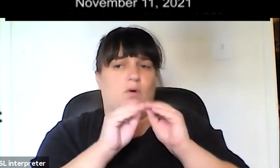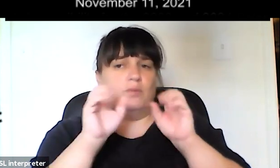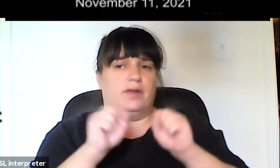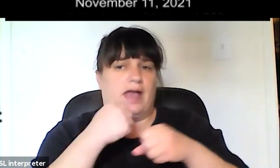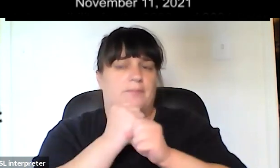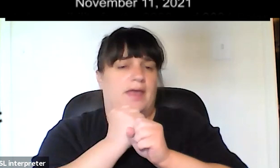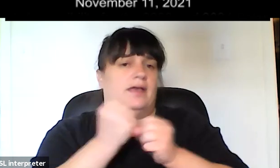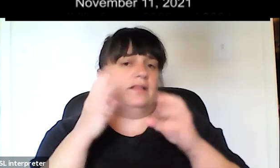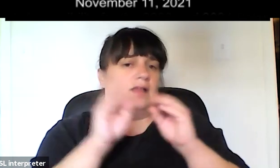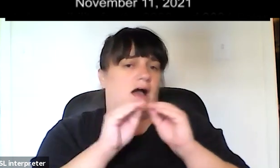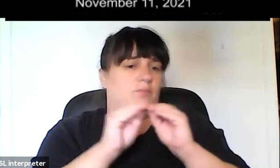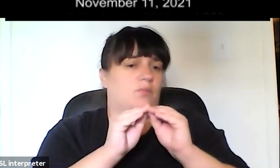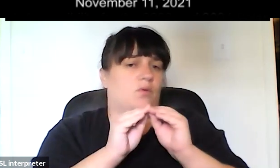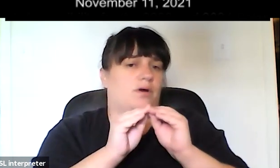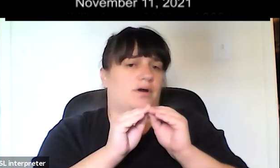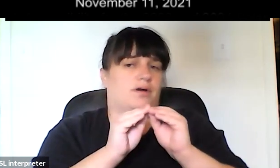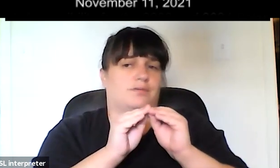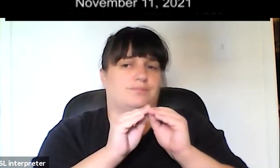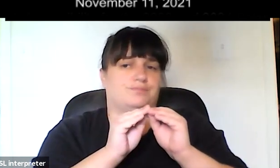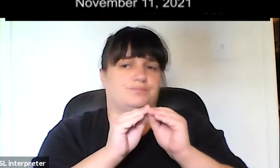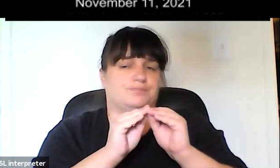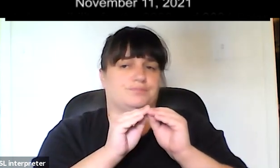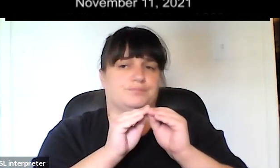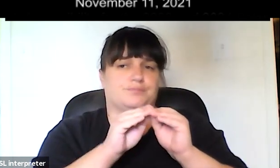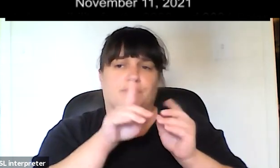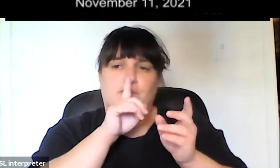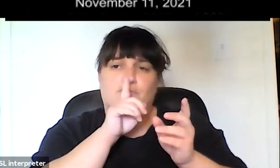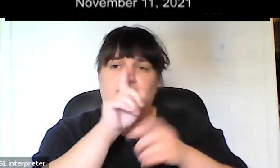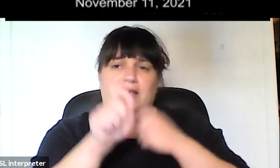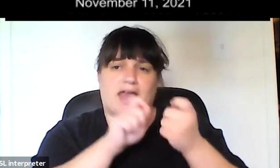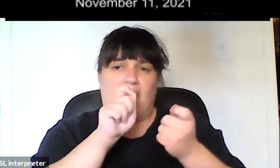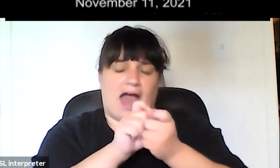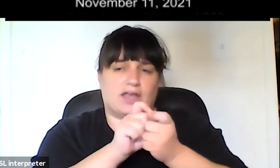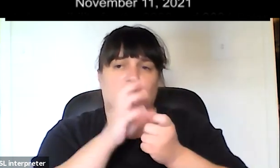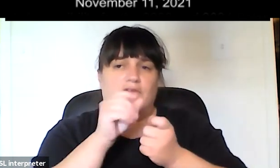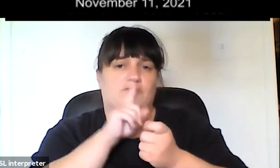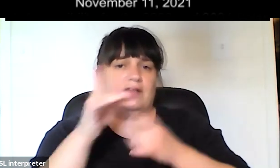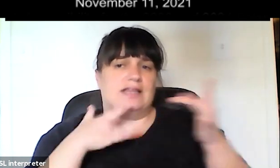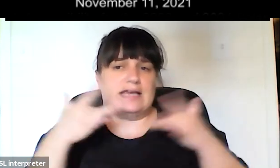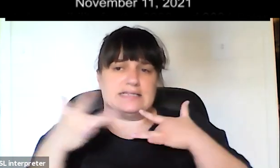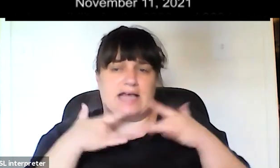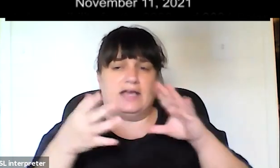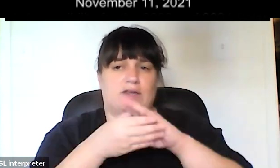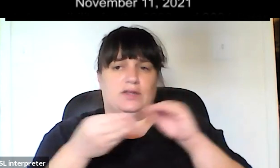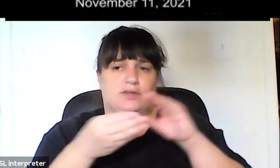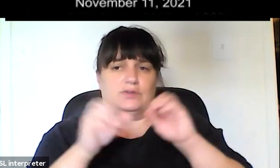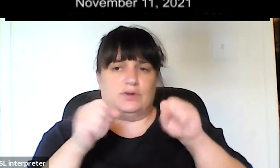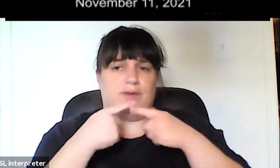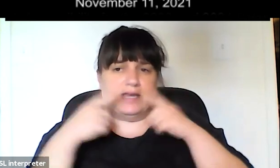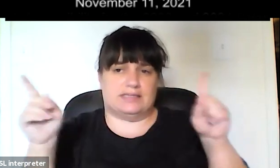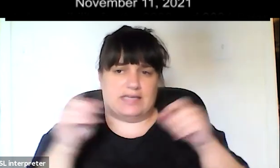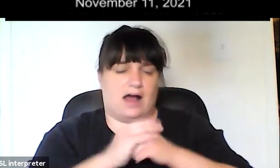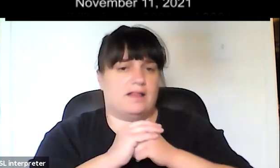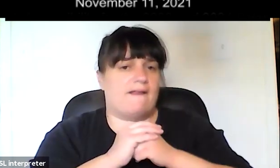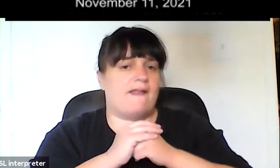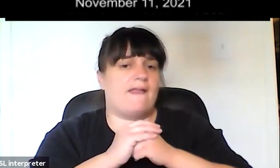make of it, a lot more real accurate and really exciting stories that we could tell with it.